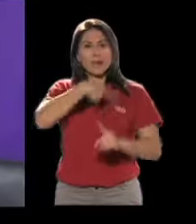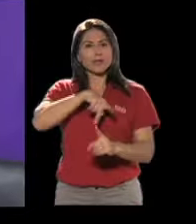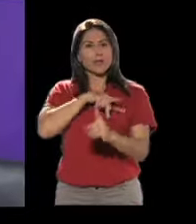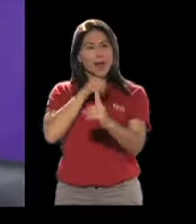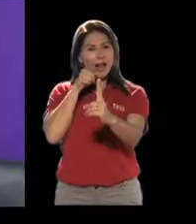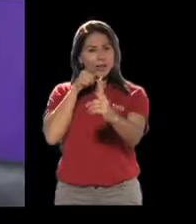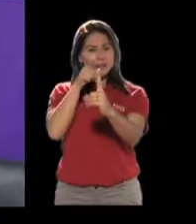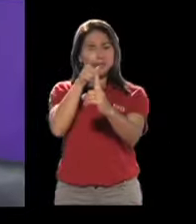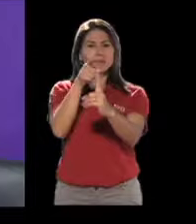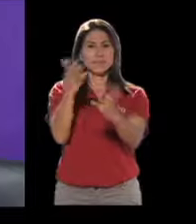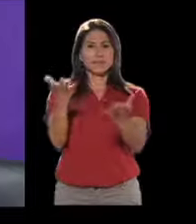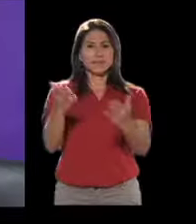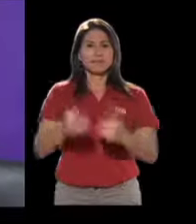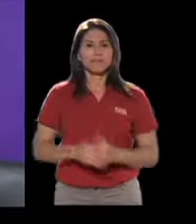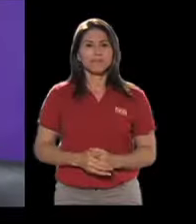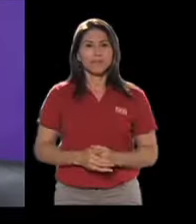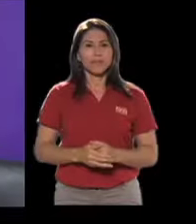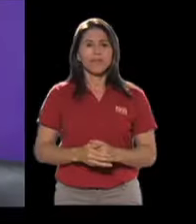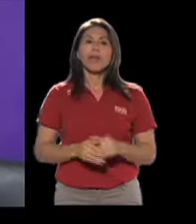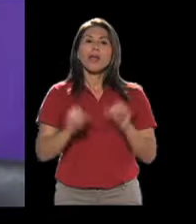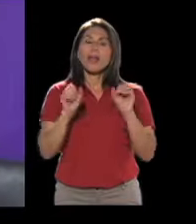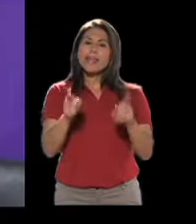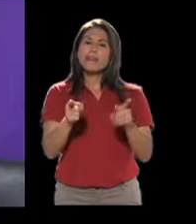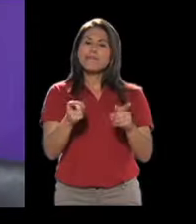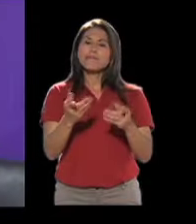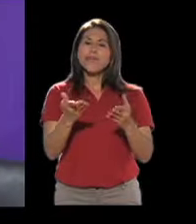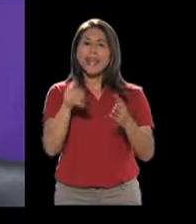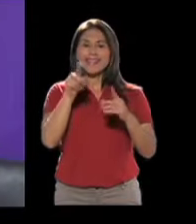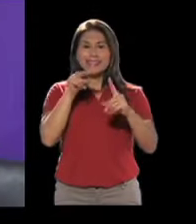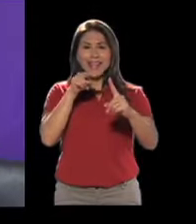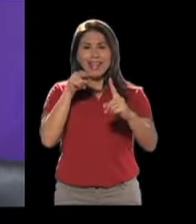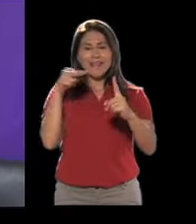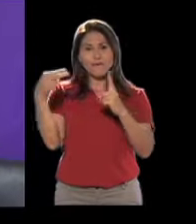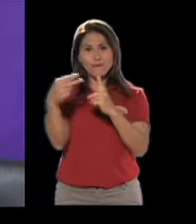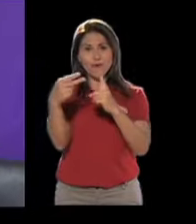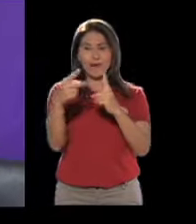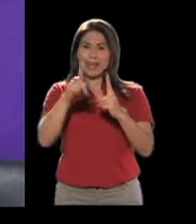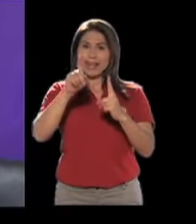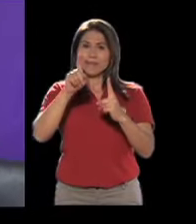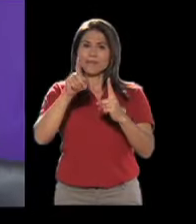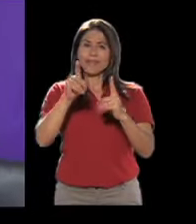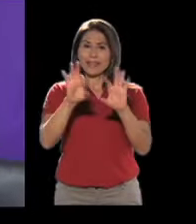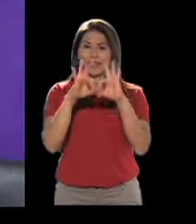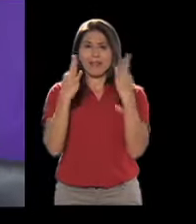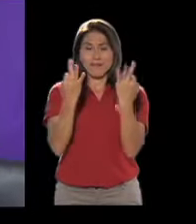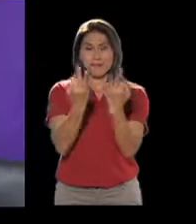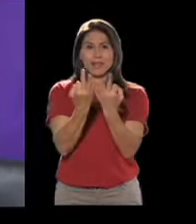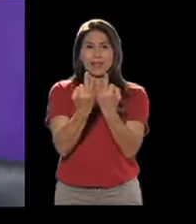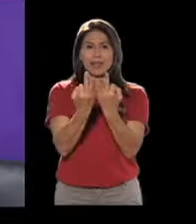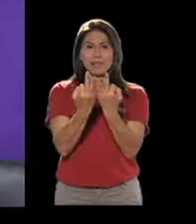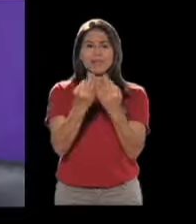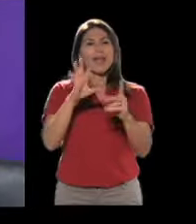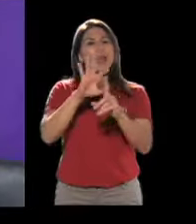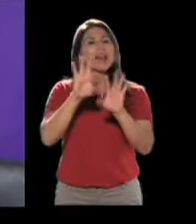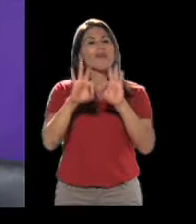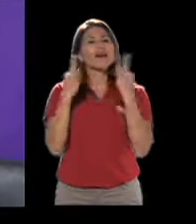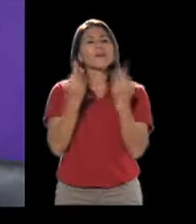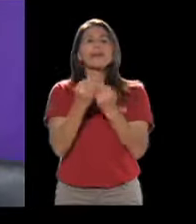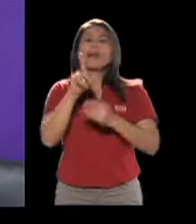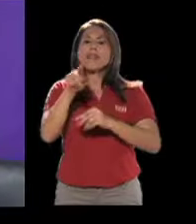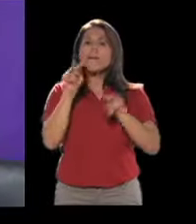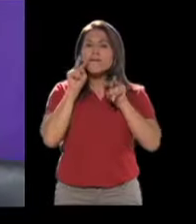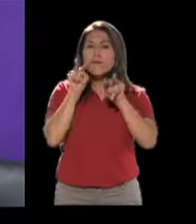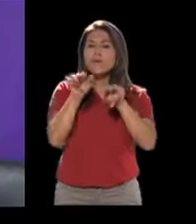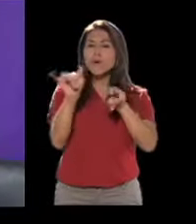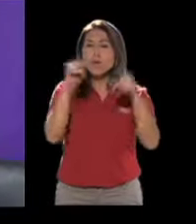focus that the family needs to Y el have enfoque que debe is tener la familia personal achievement and personal es un logro successes personal y